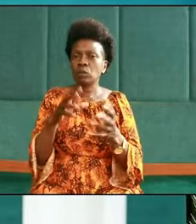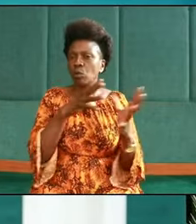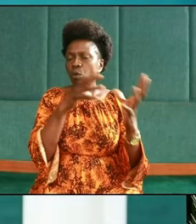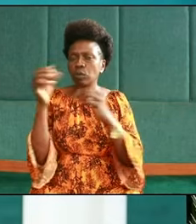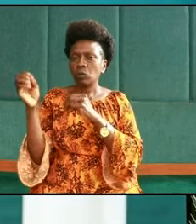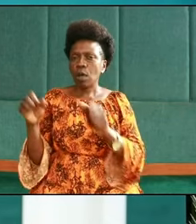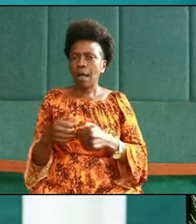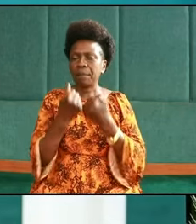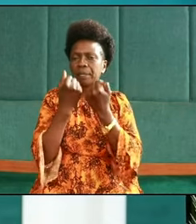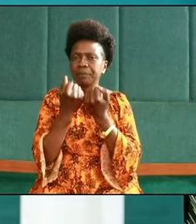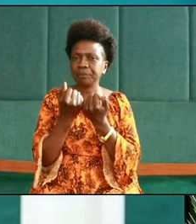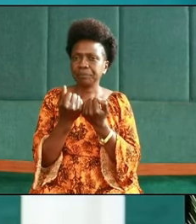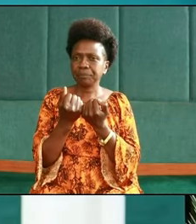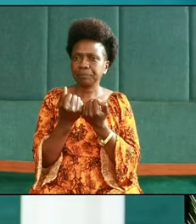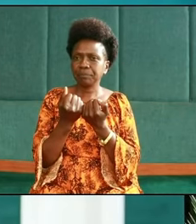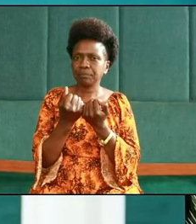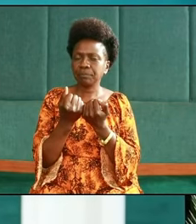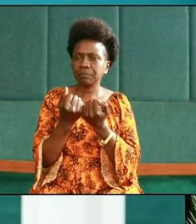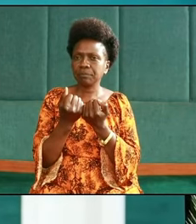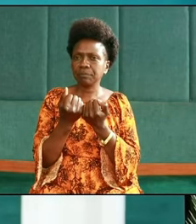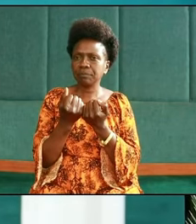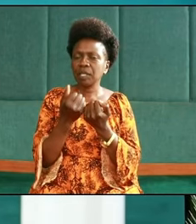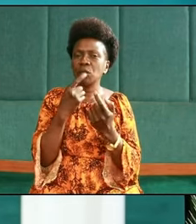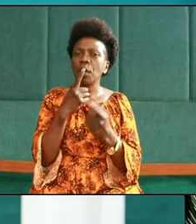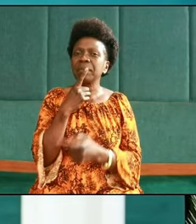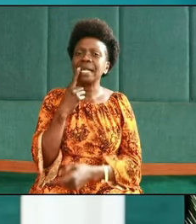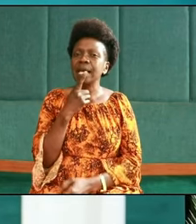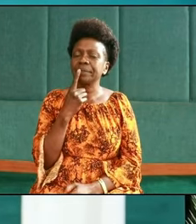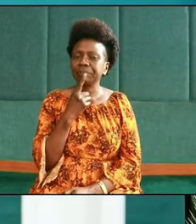to happen, they were not happy.